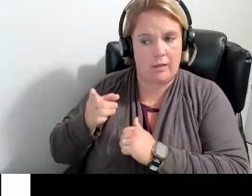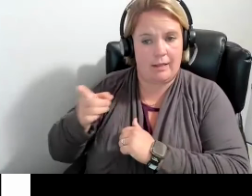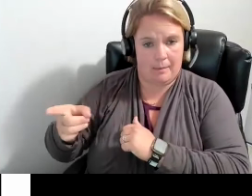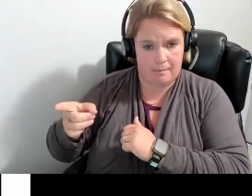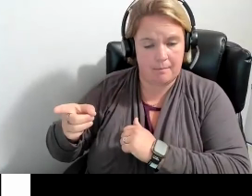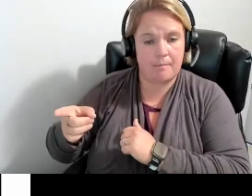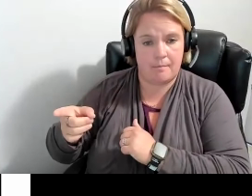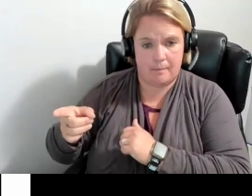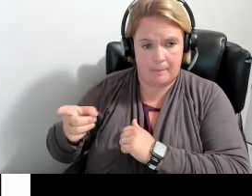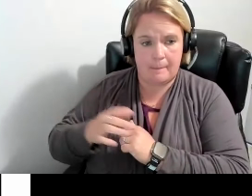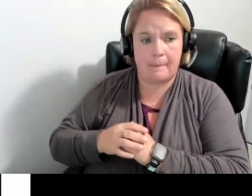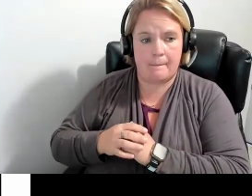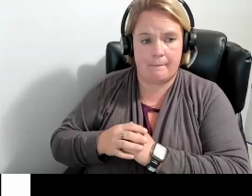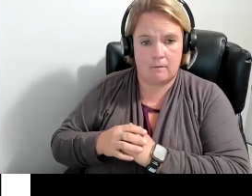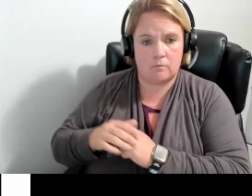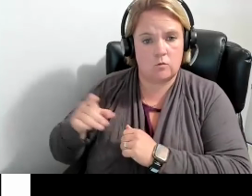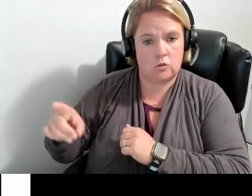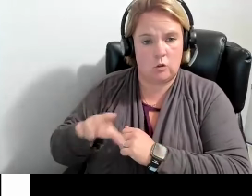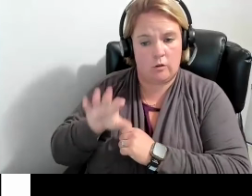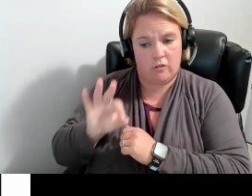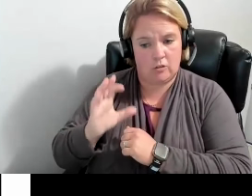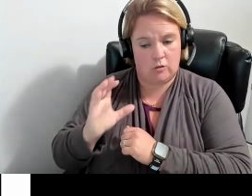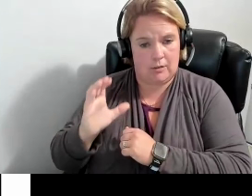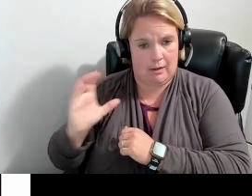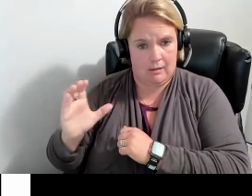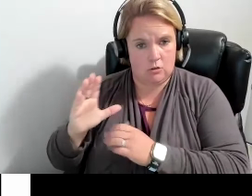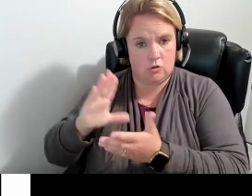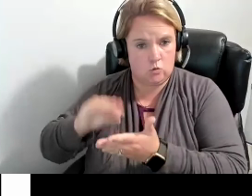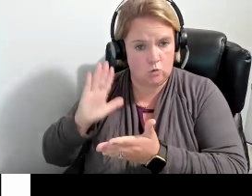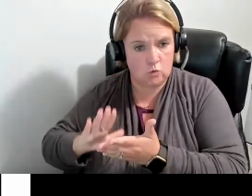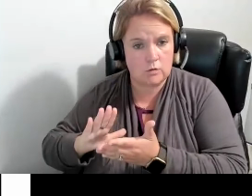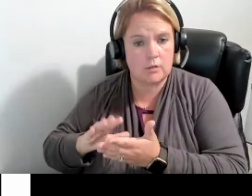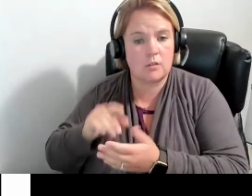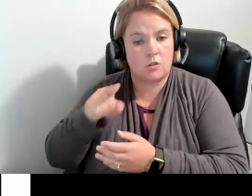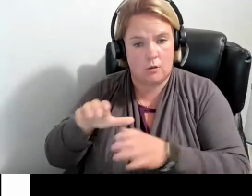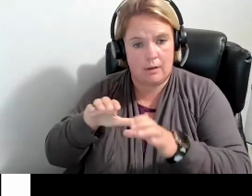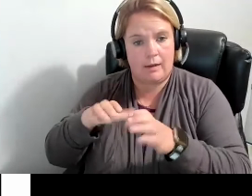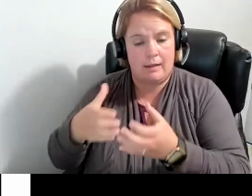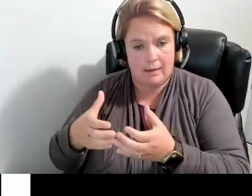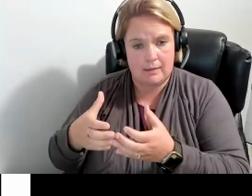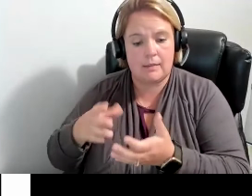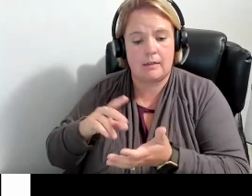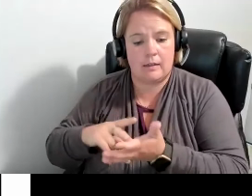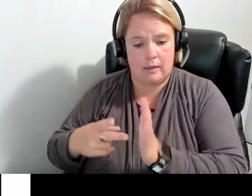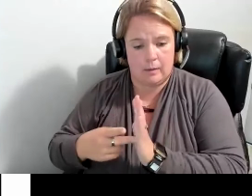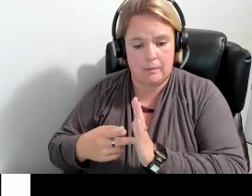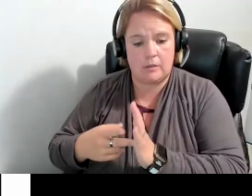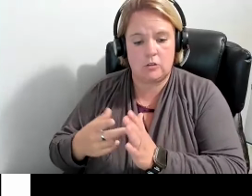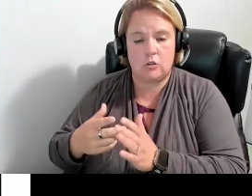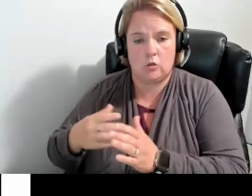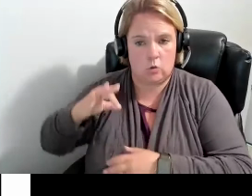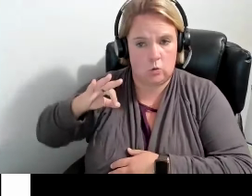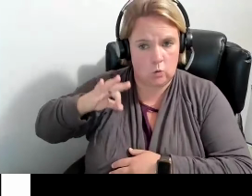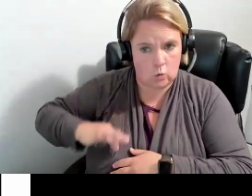And they're Fresno City College students. So now when they take this course, they're at Fresno City, they're getting credit for